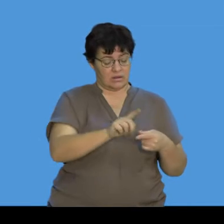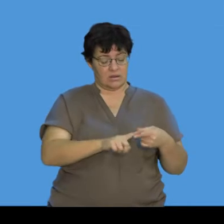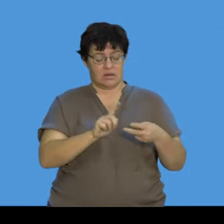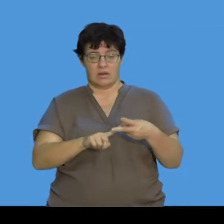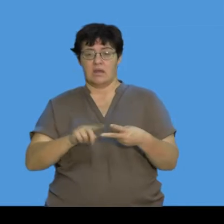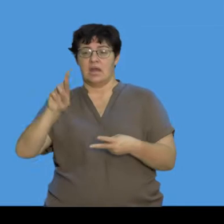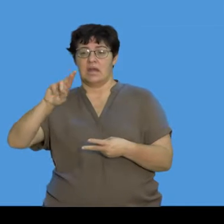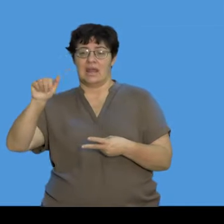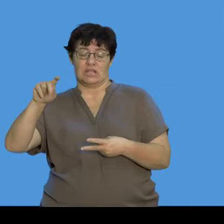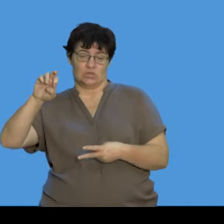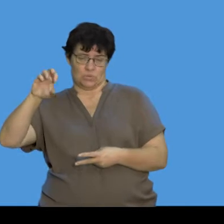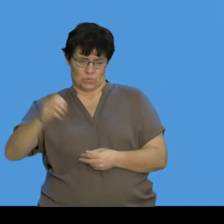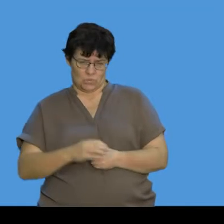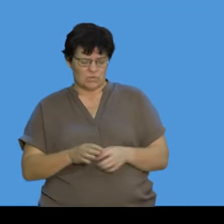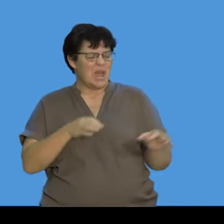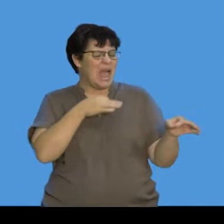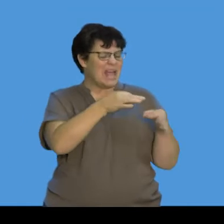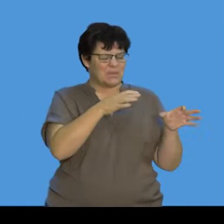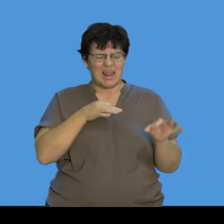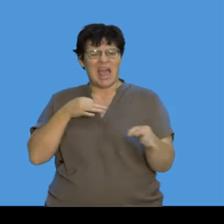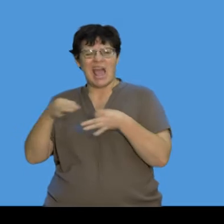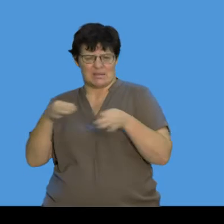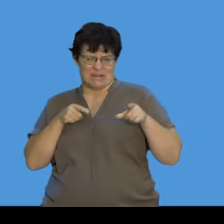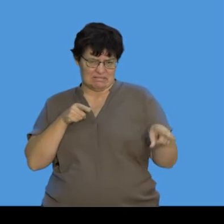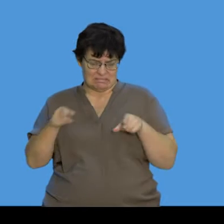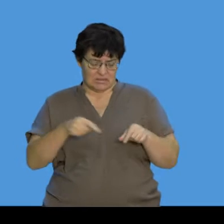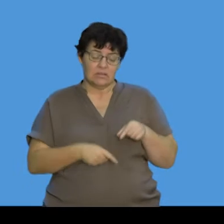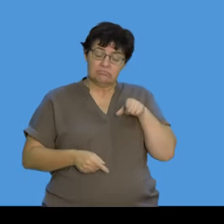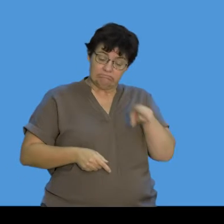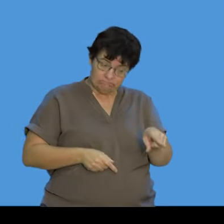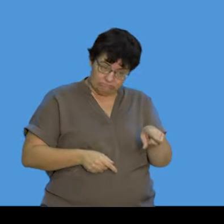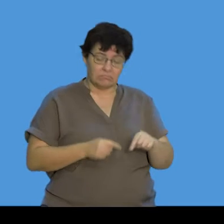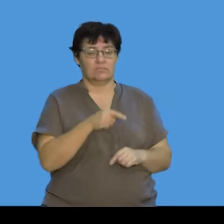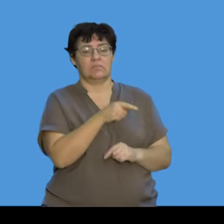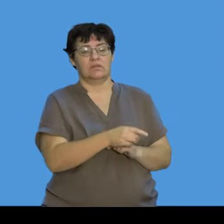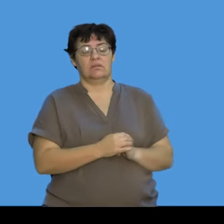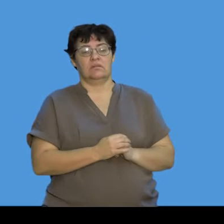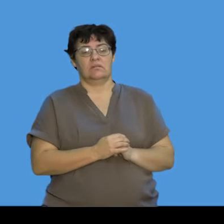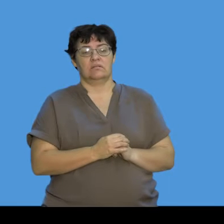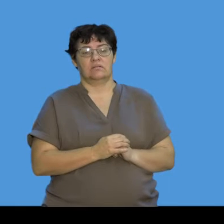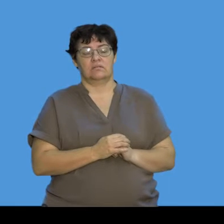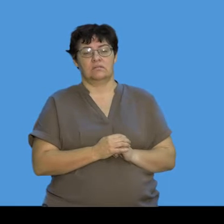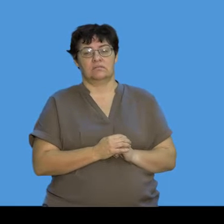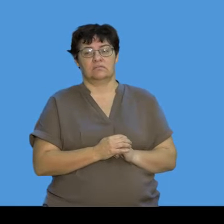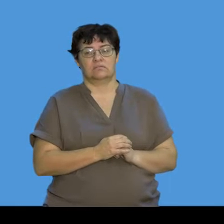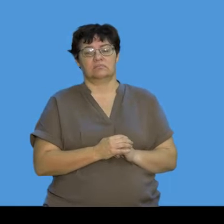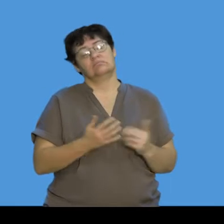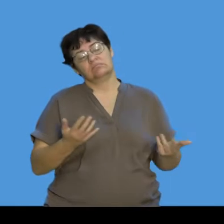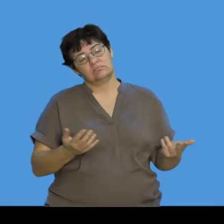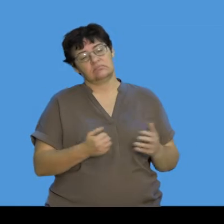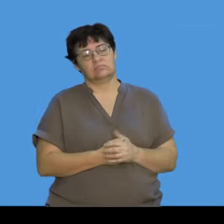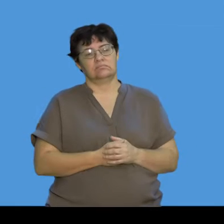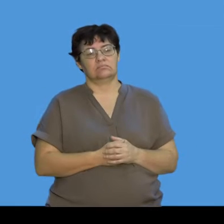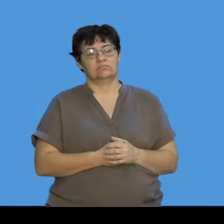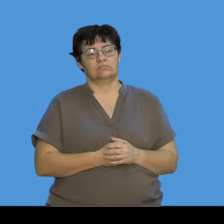just give you a quick explanation of what a proportion means. Proportion means that, let's consider maybe